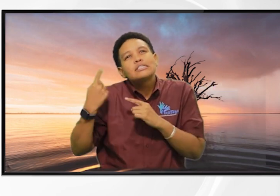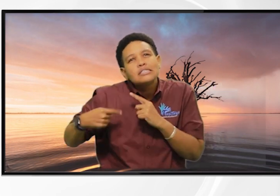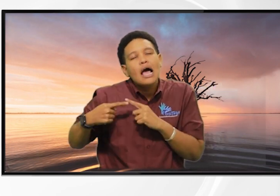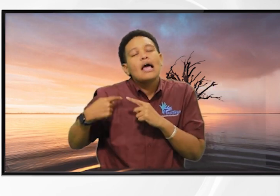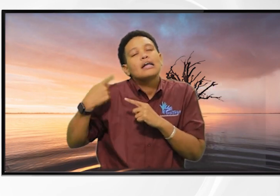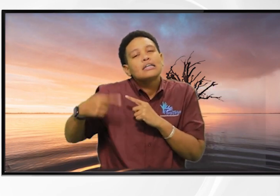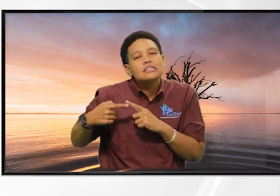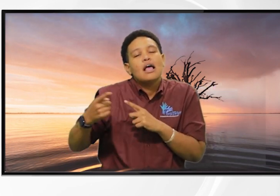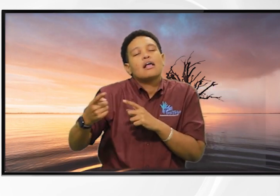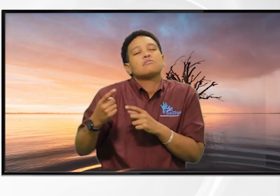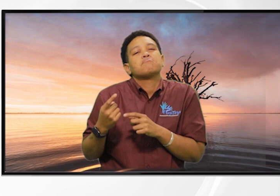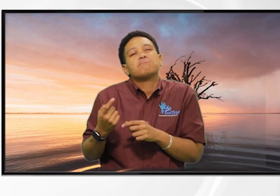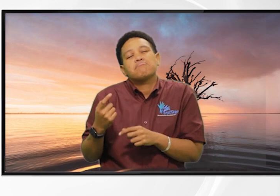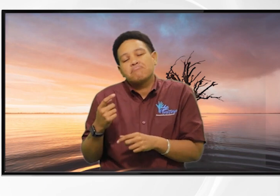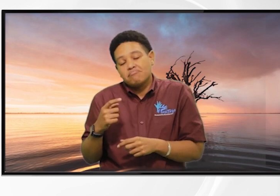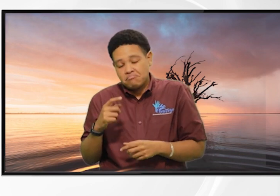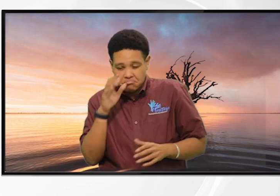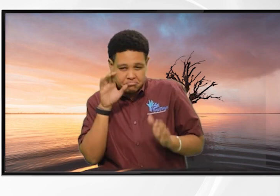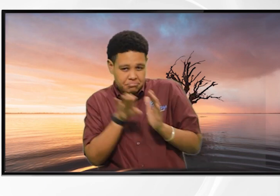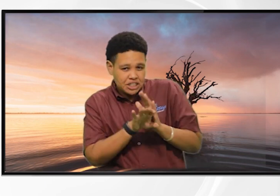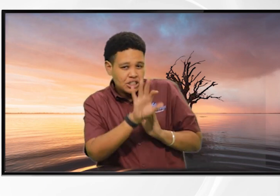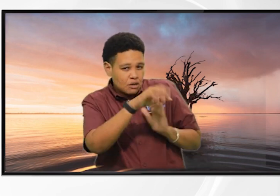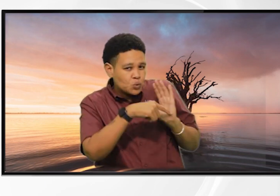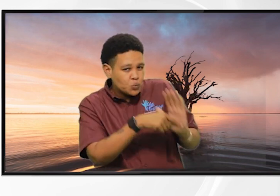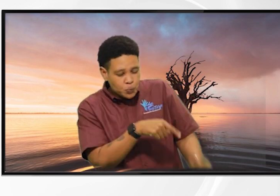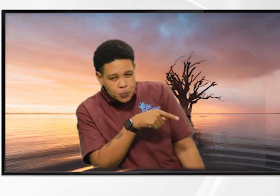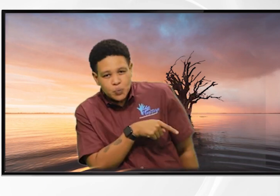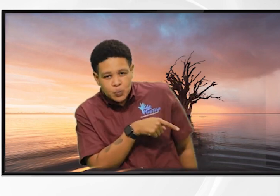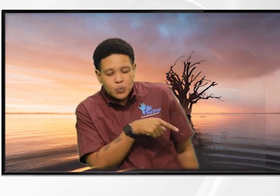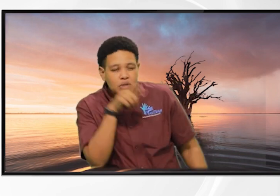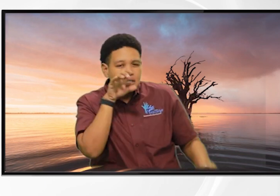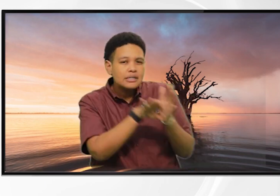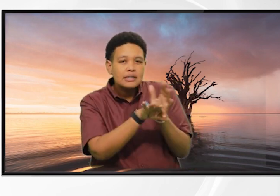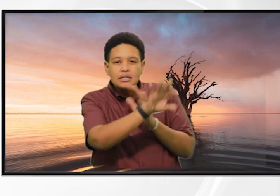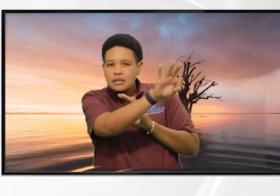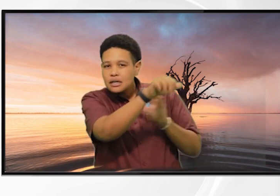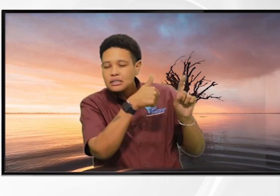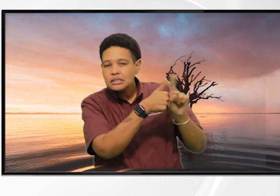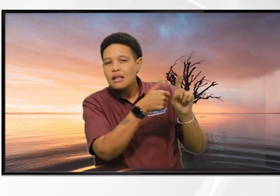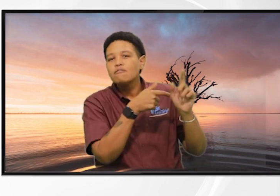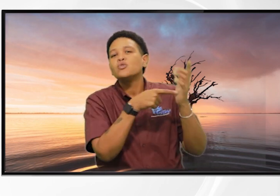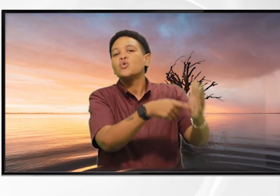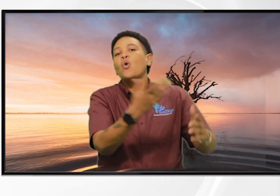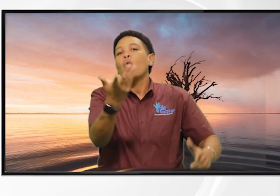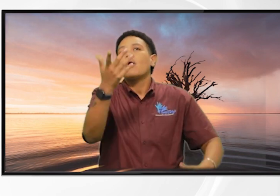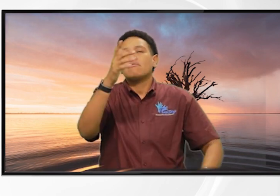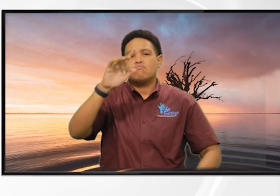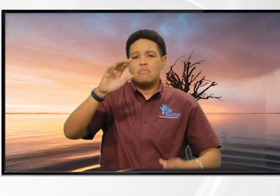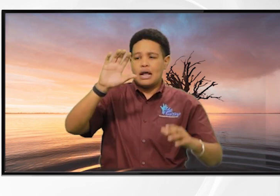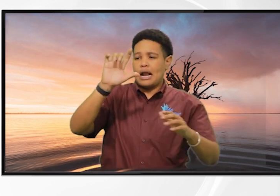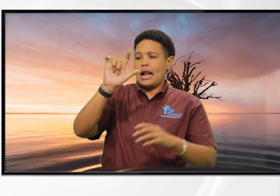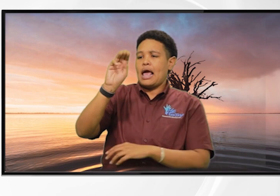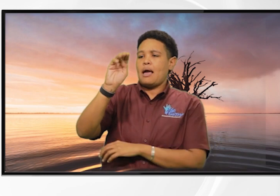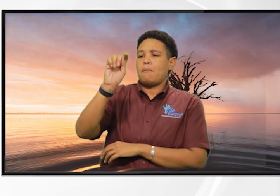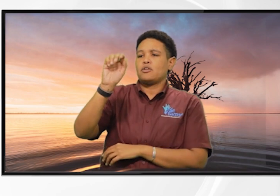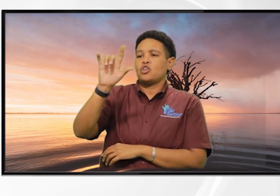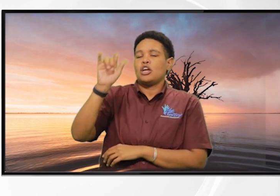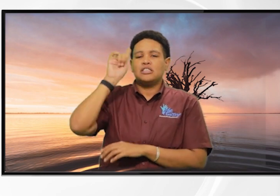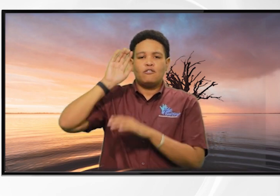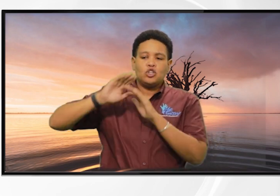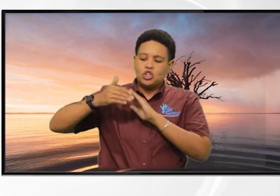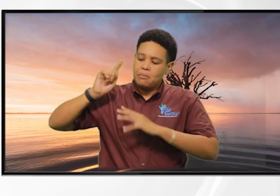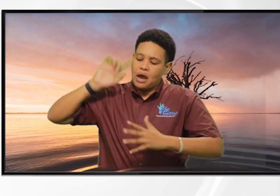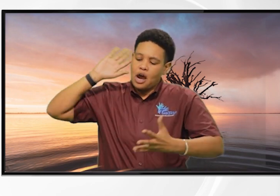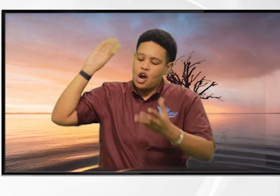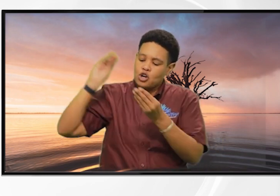pattern, Figure 9. In Figure 9, the climatology for Jamaica as a whole is also